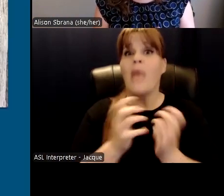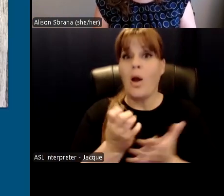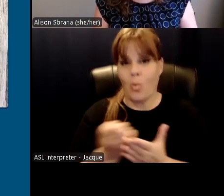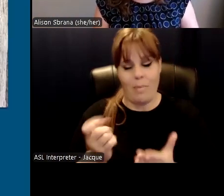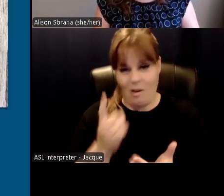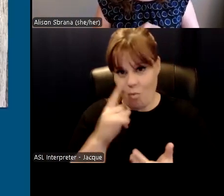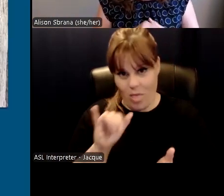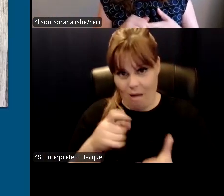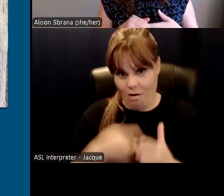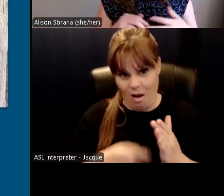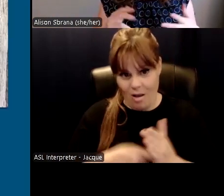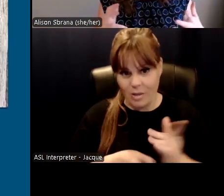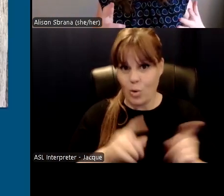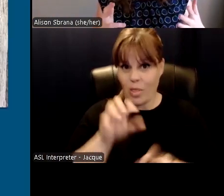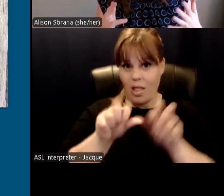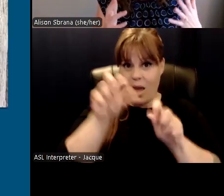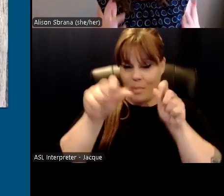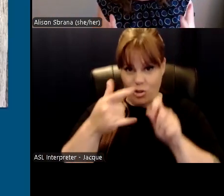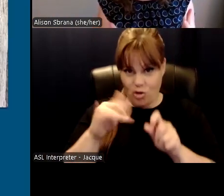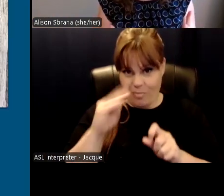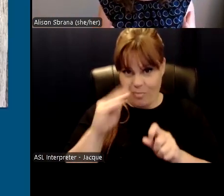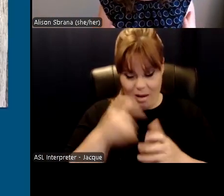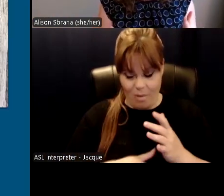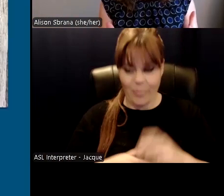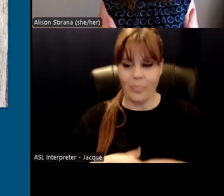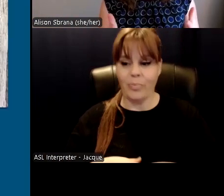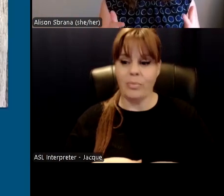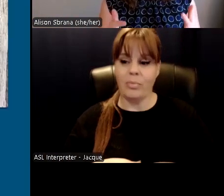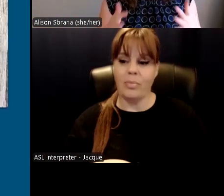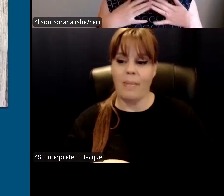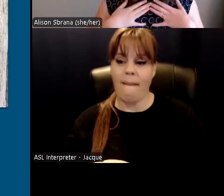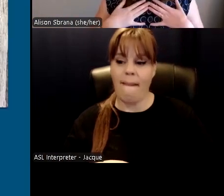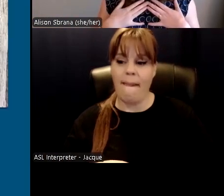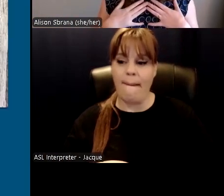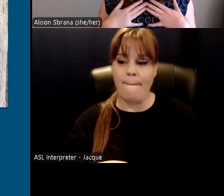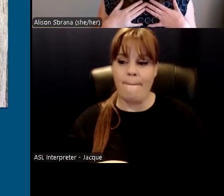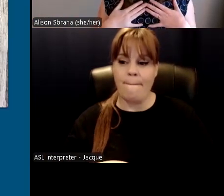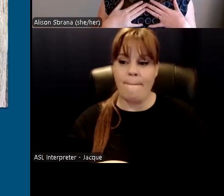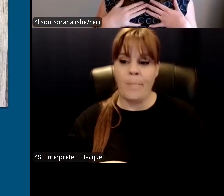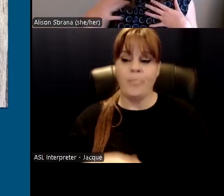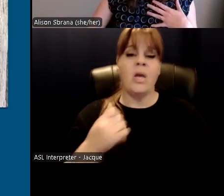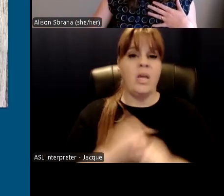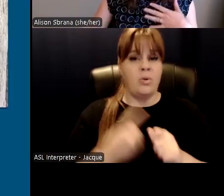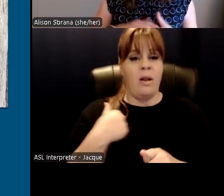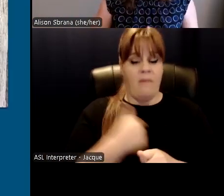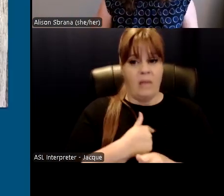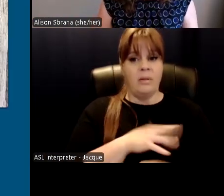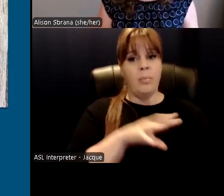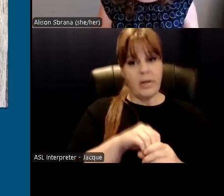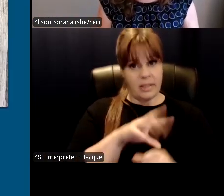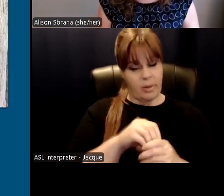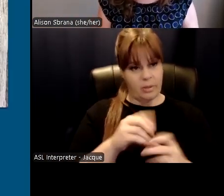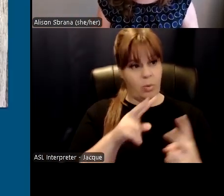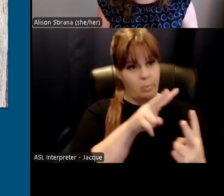gym otherwise. And so what we did here is that each one of us participants was paired up with